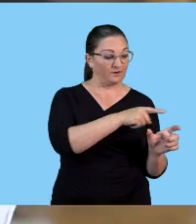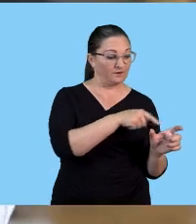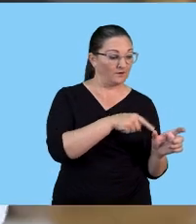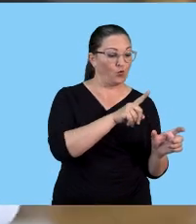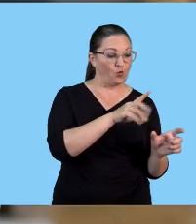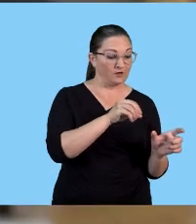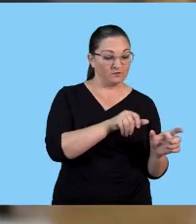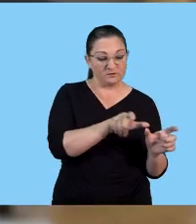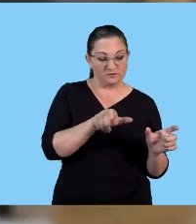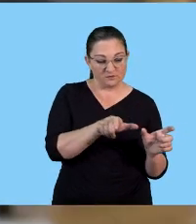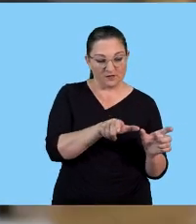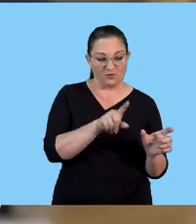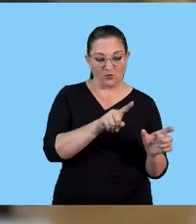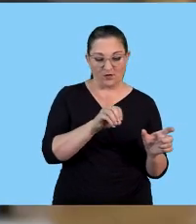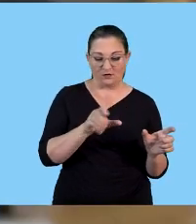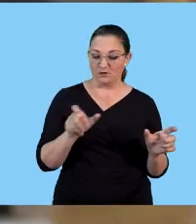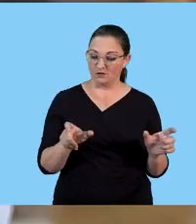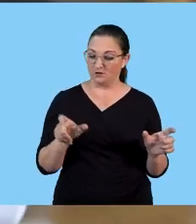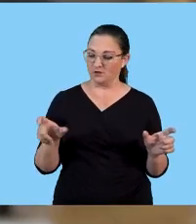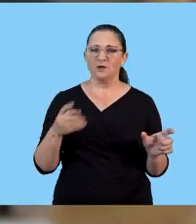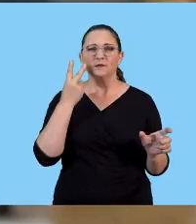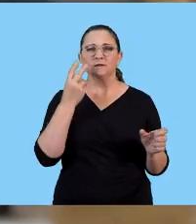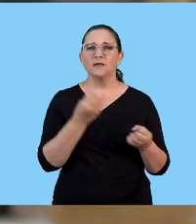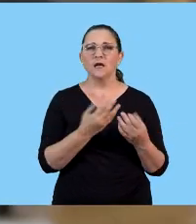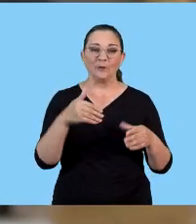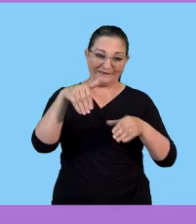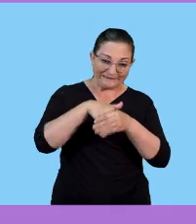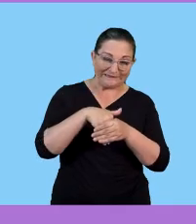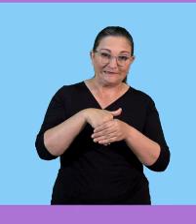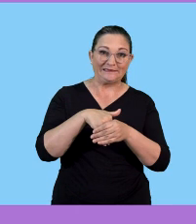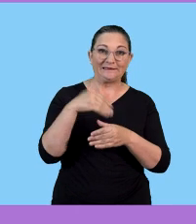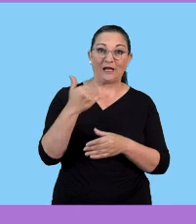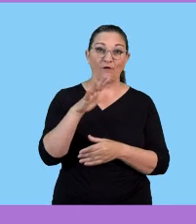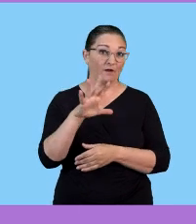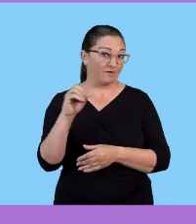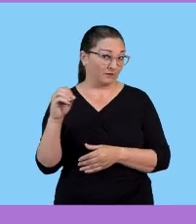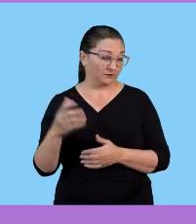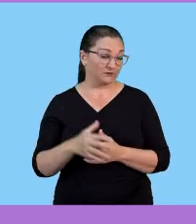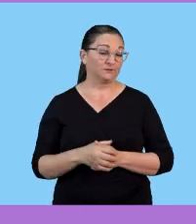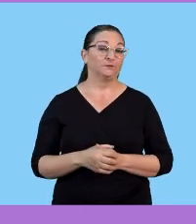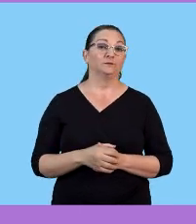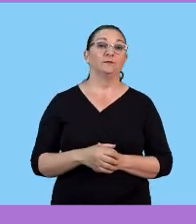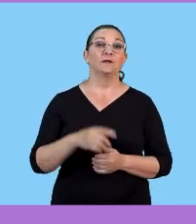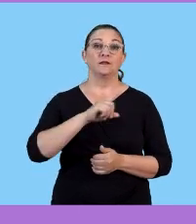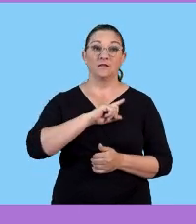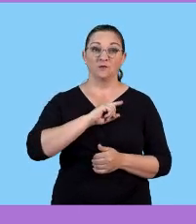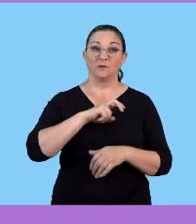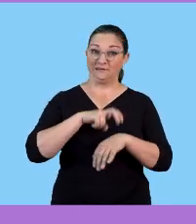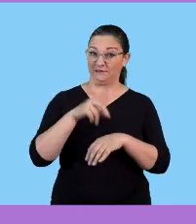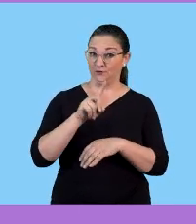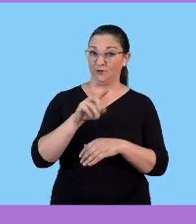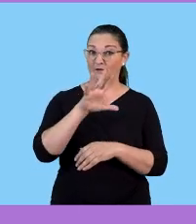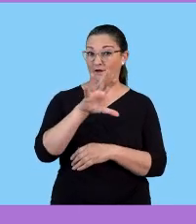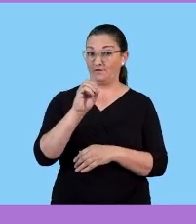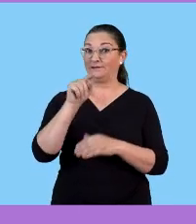many times those hundreds fit into 500. So I must divide this by that 100, and that gives me